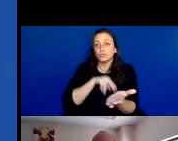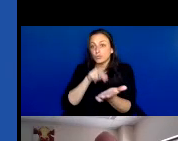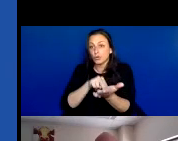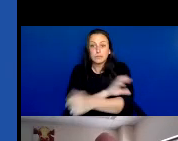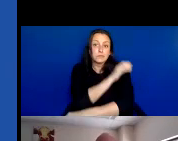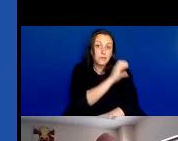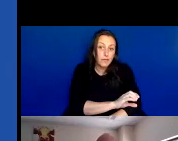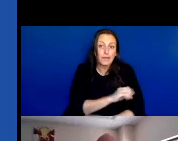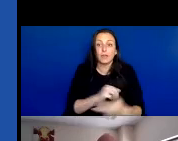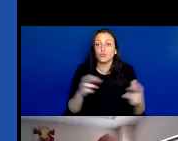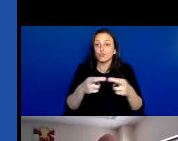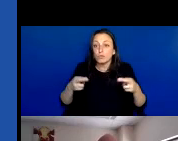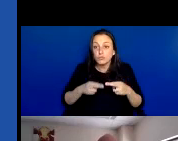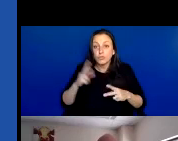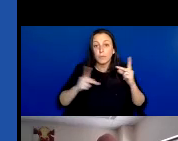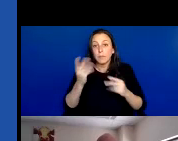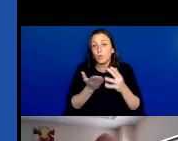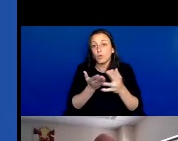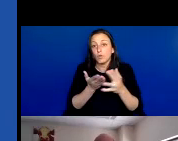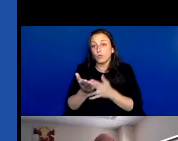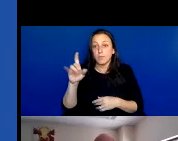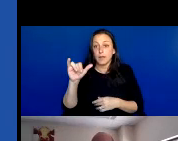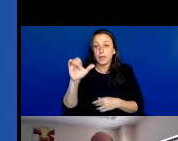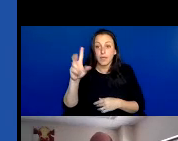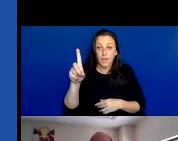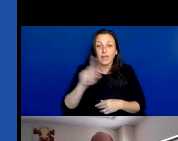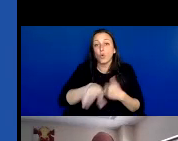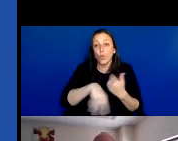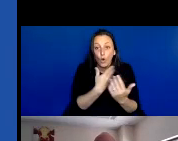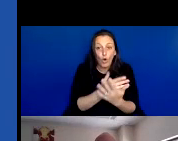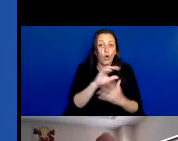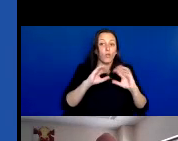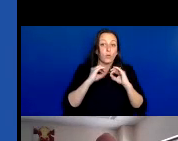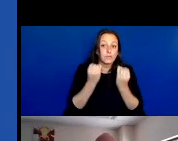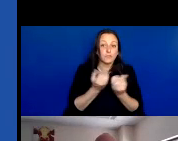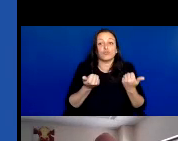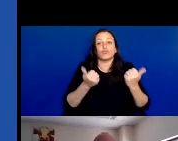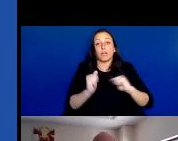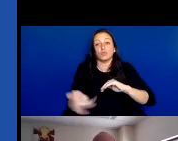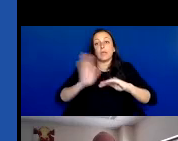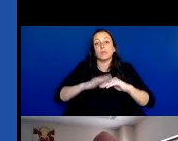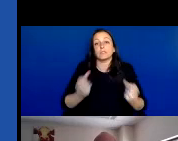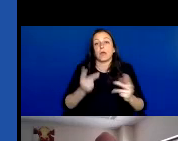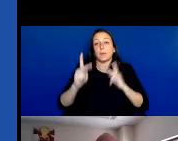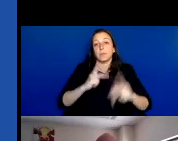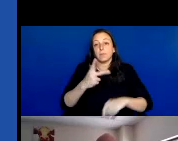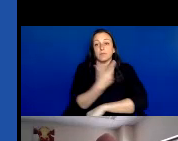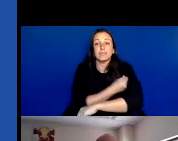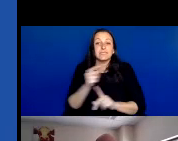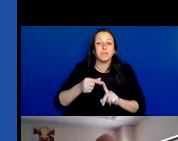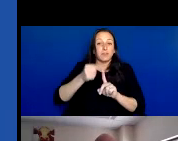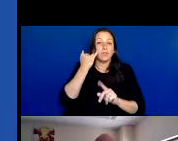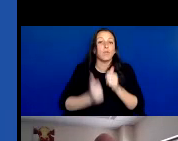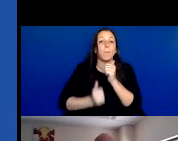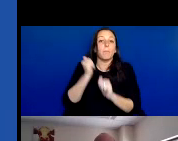accountable entities through the Medicaid system, are all working to increase vaccination rates, particularly in those who are most vulnerable. And so there is